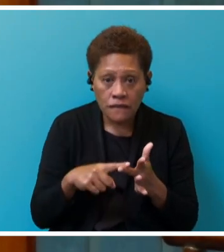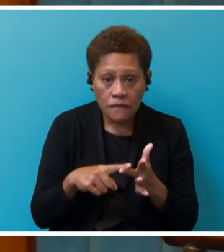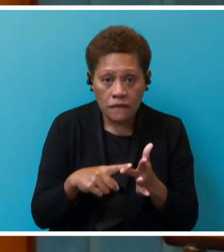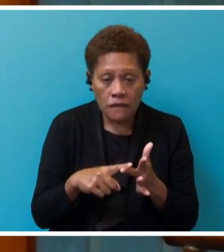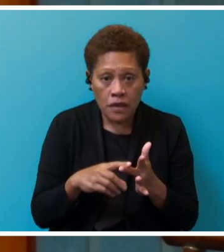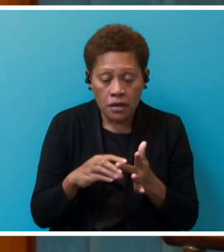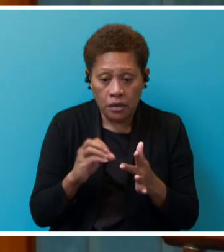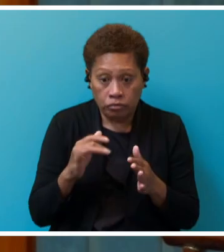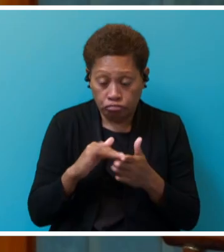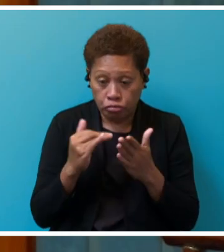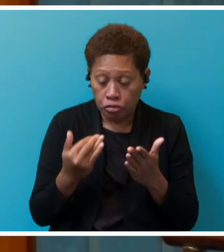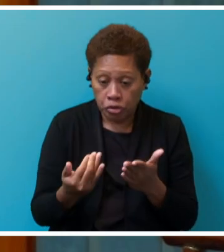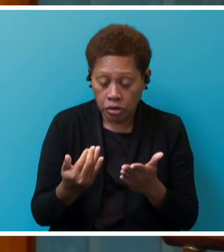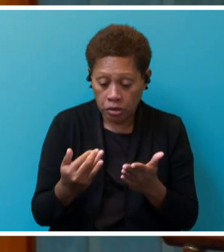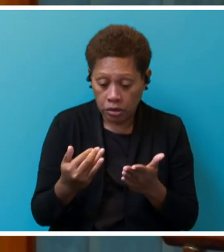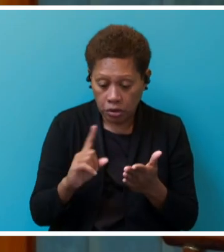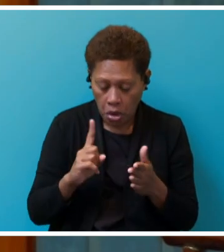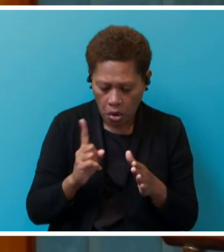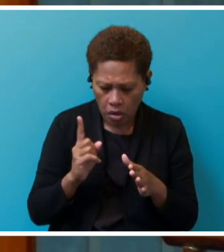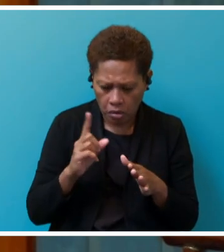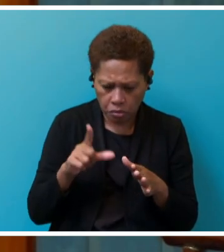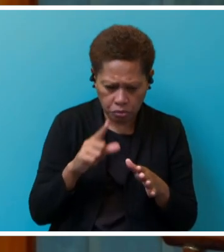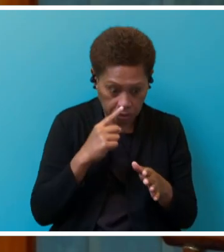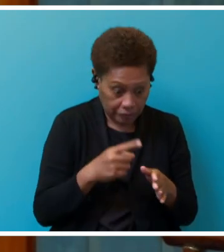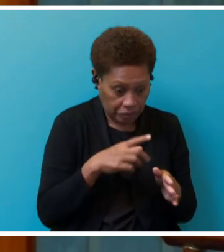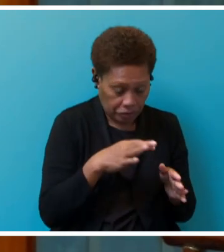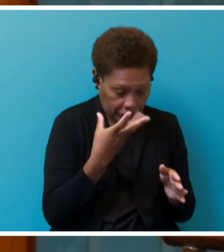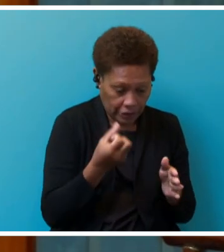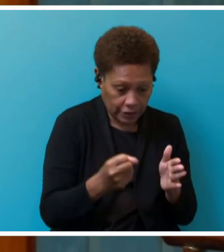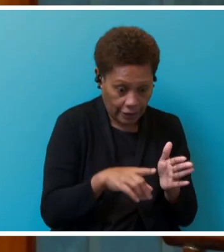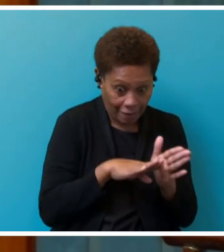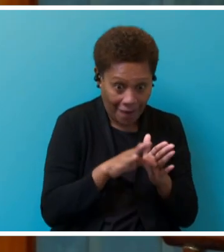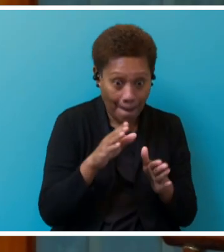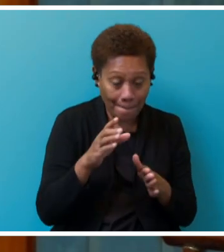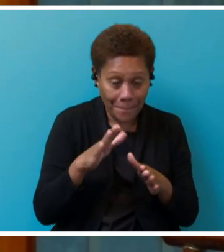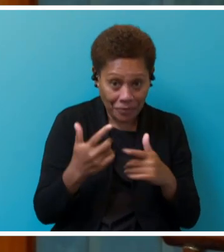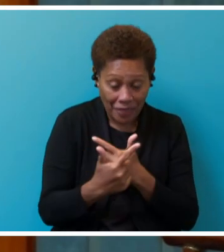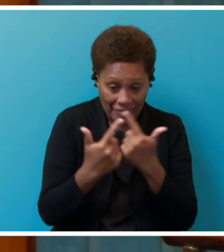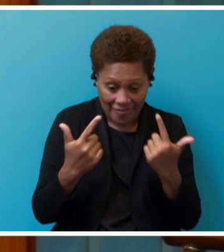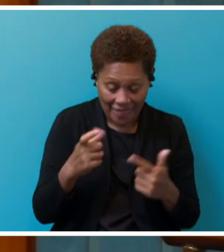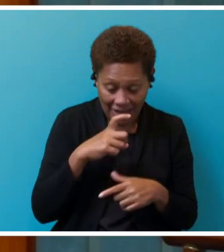we now see unfolding, a partnership of great promise for our nation.